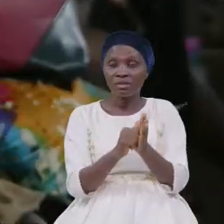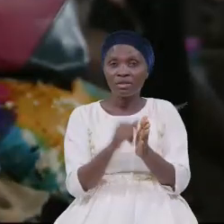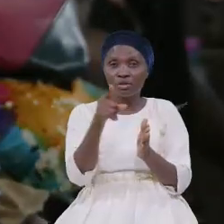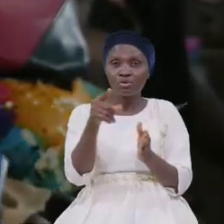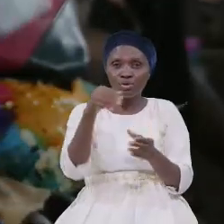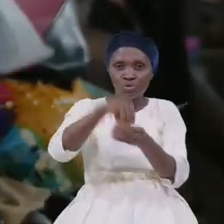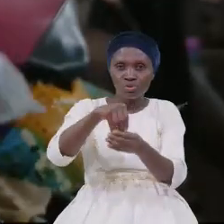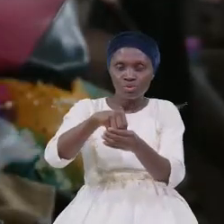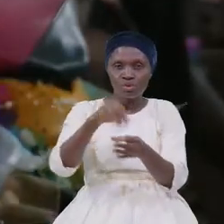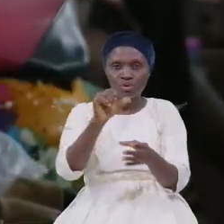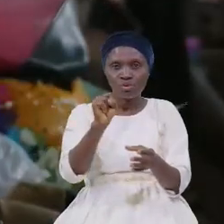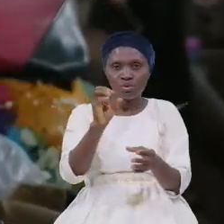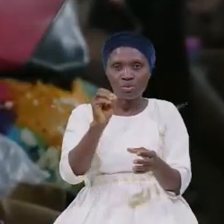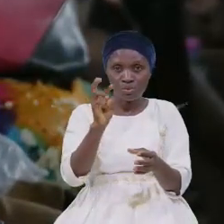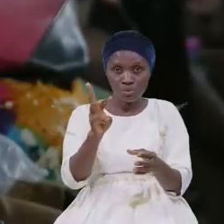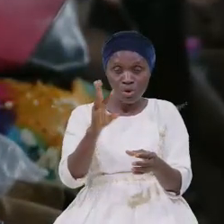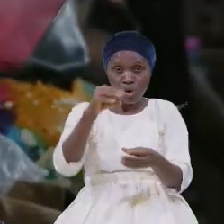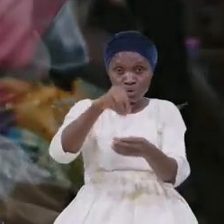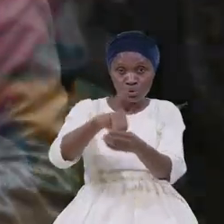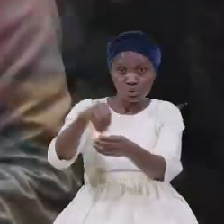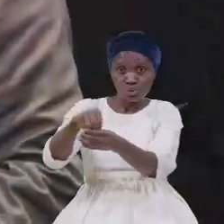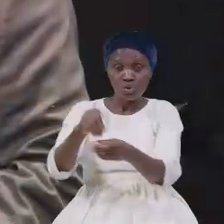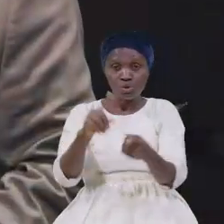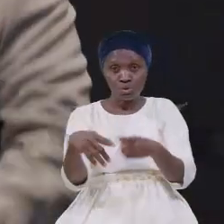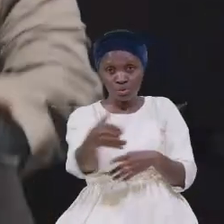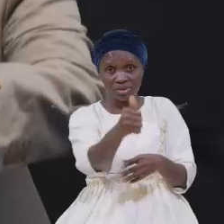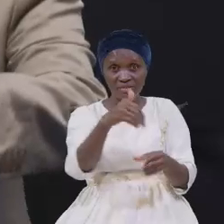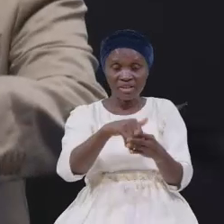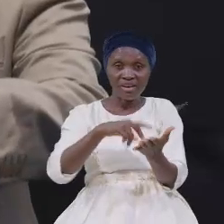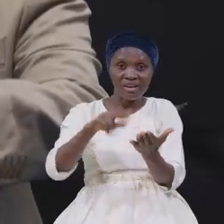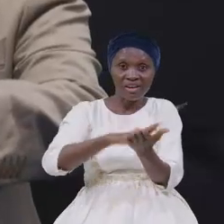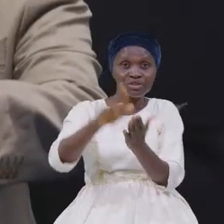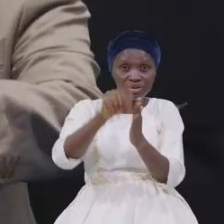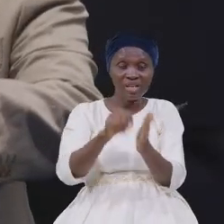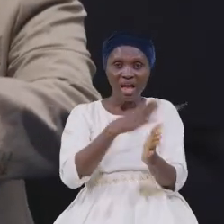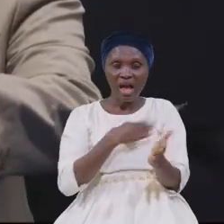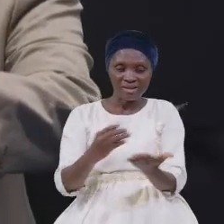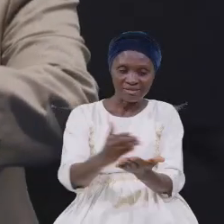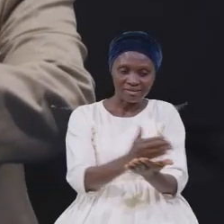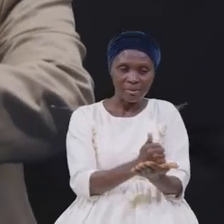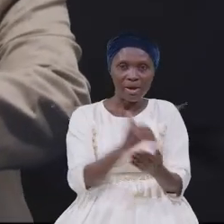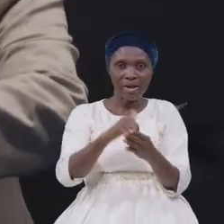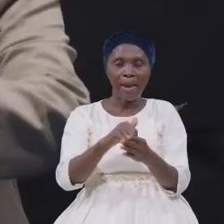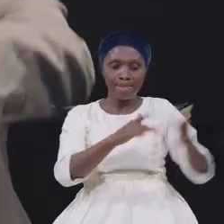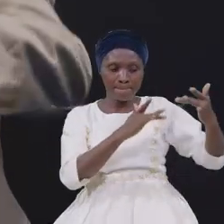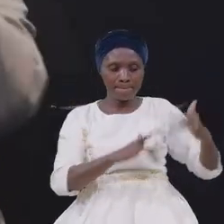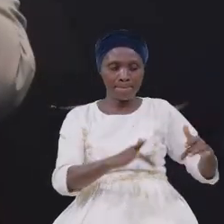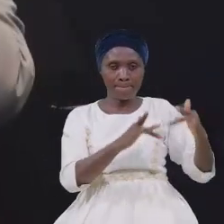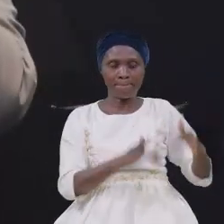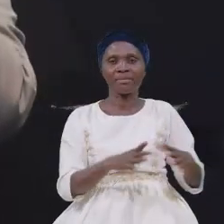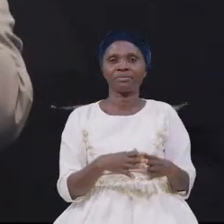righteousness, reap in mercy, break up your fallow ground,